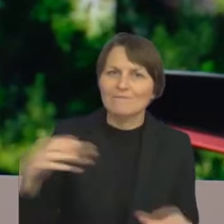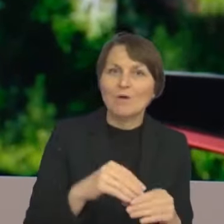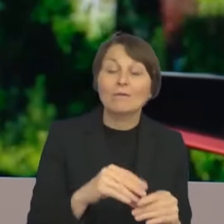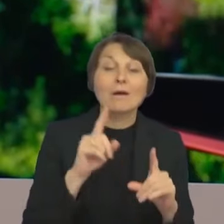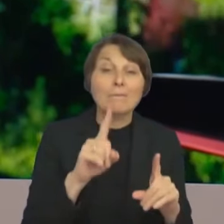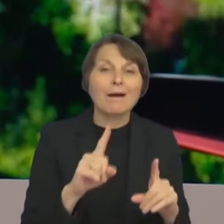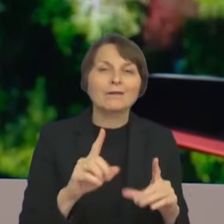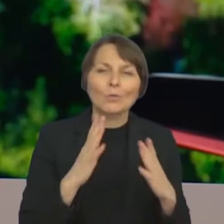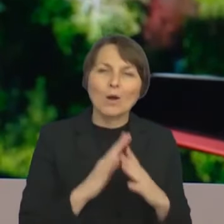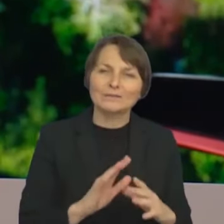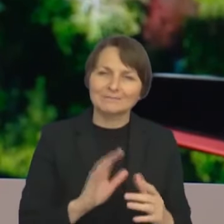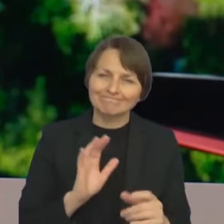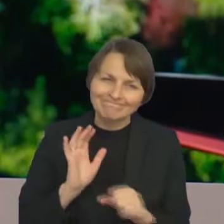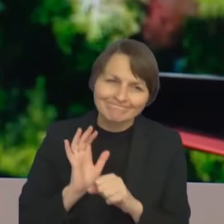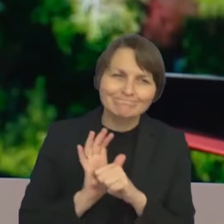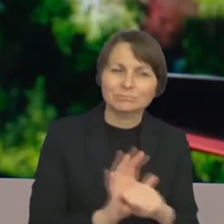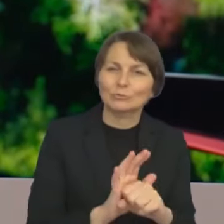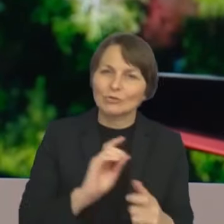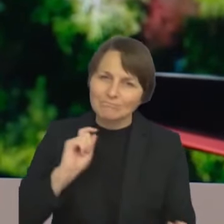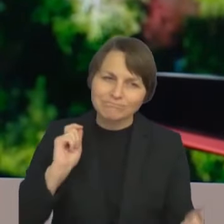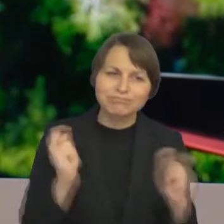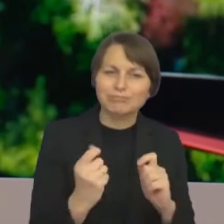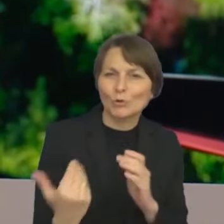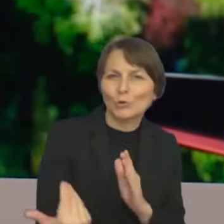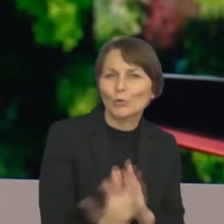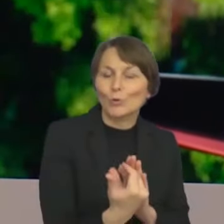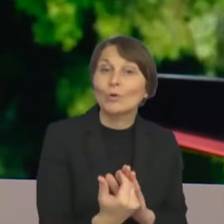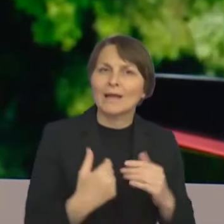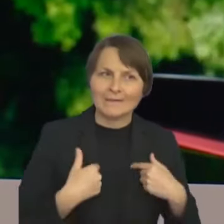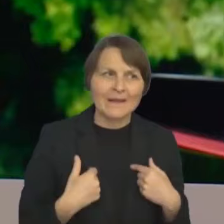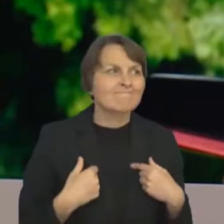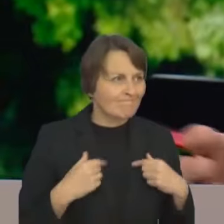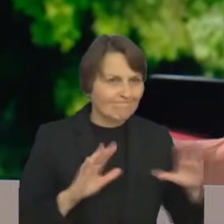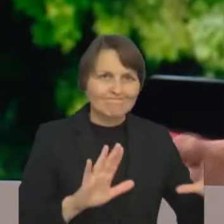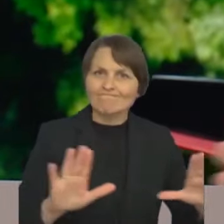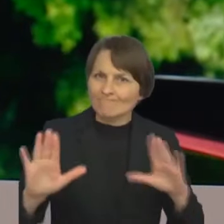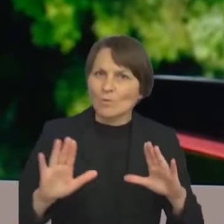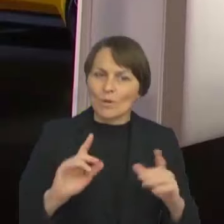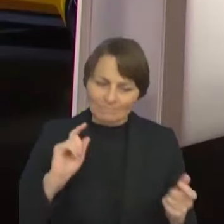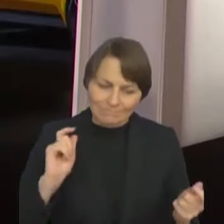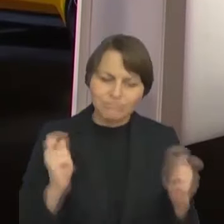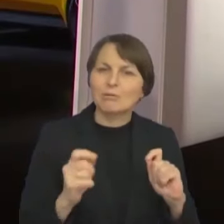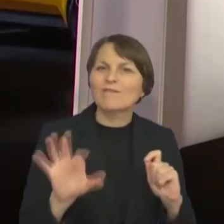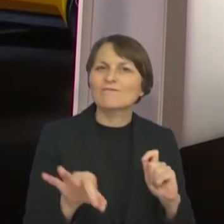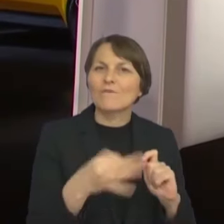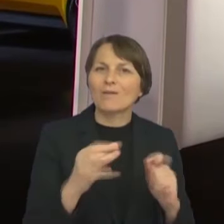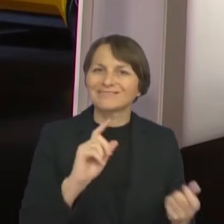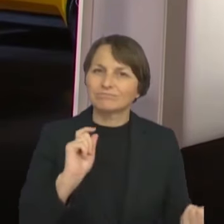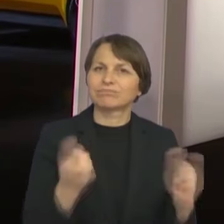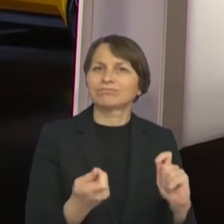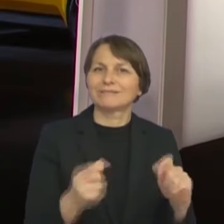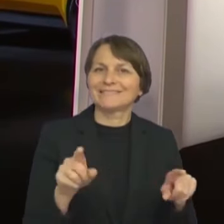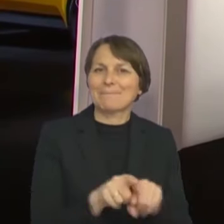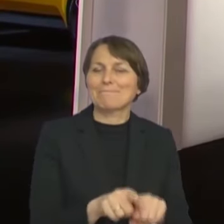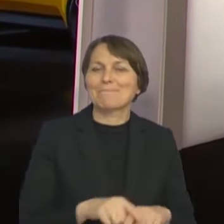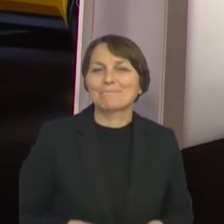and should play its role in order to drive this modernity in the French state. And, you know, sometimes, of course, it